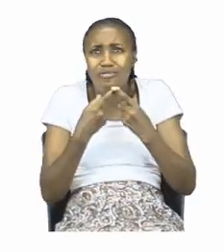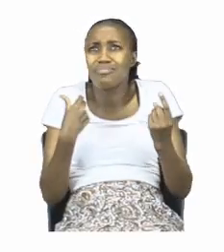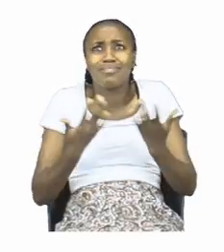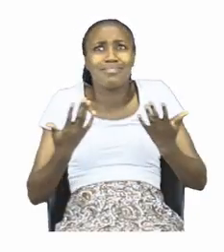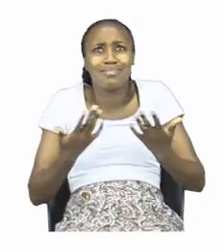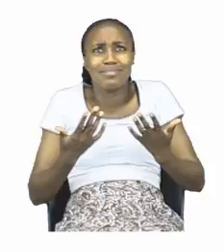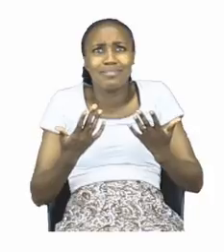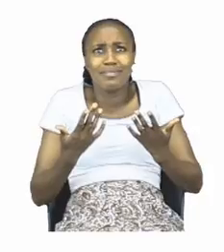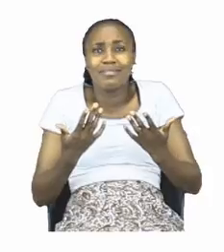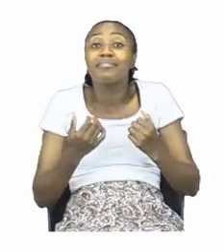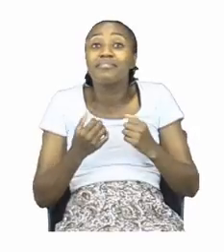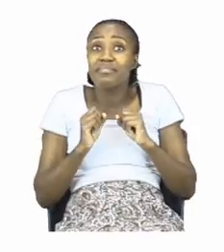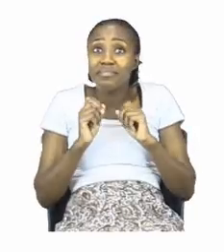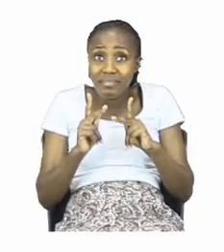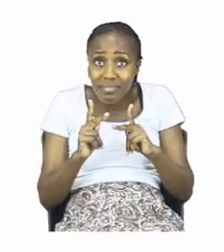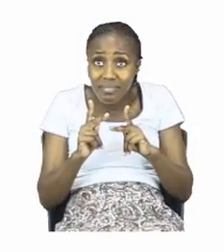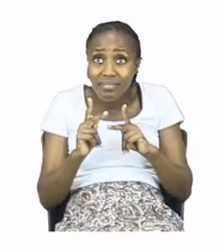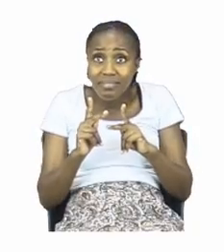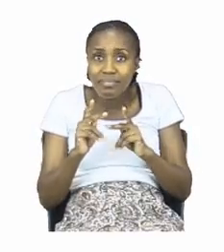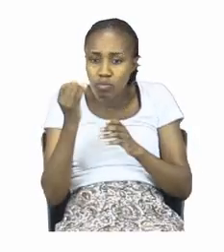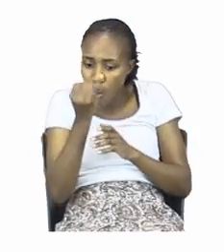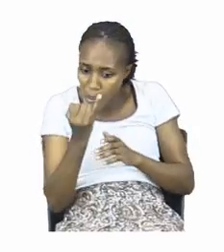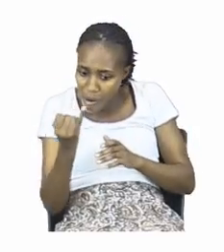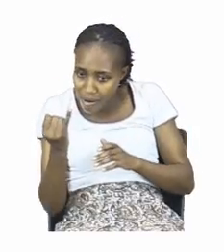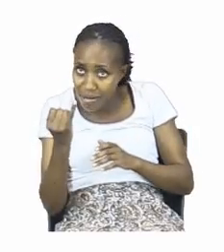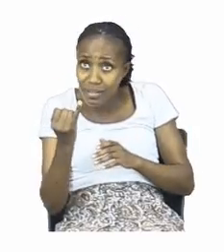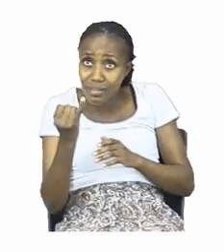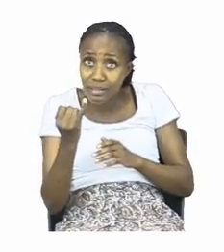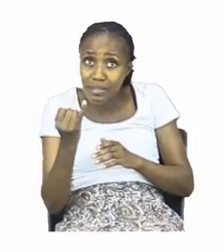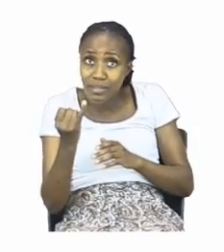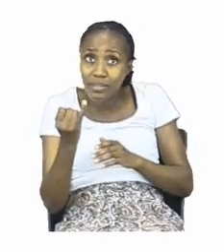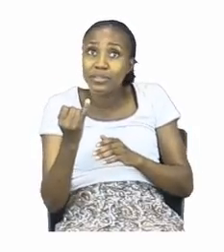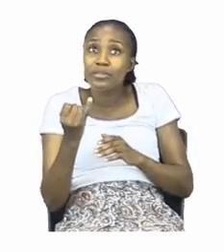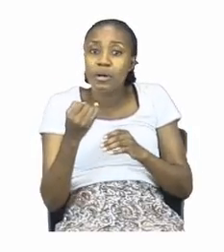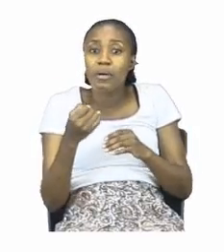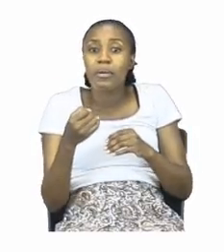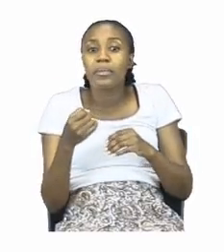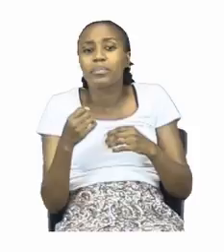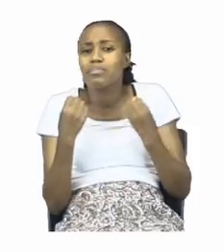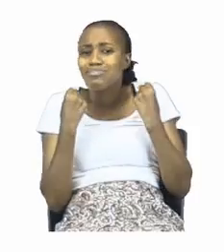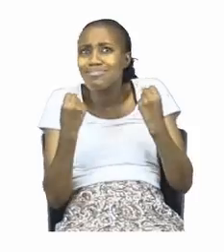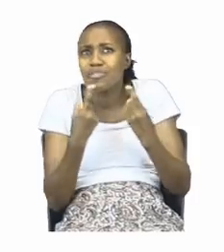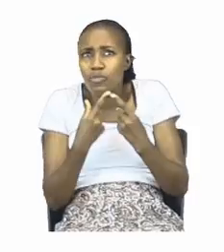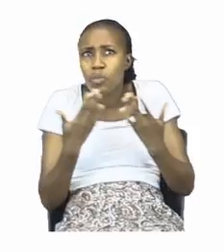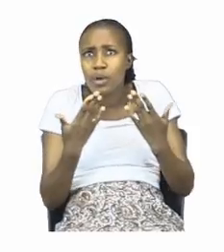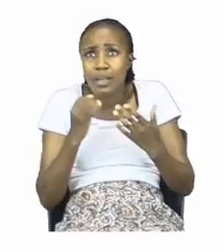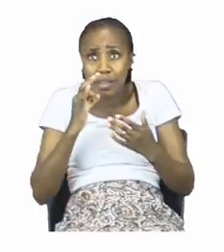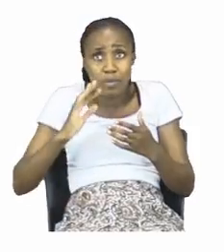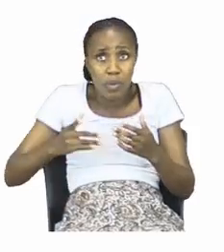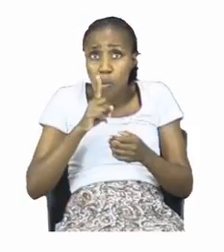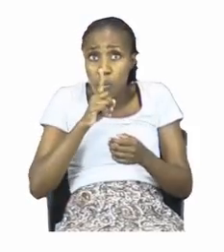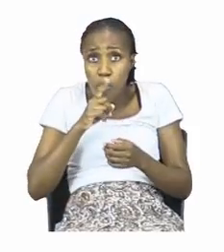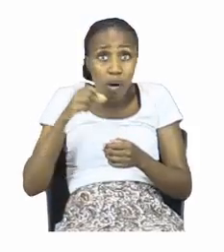It's going to be our job to make sure we draw a source of energy when we want heat,